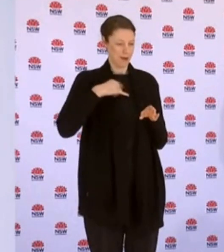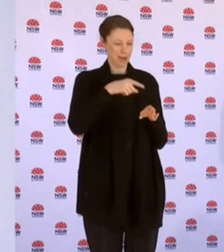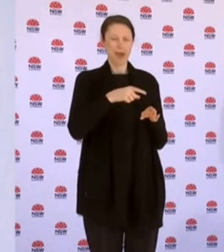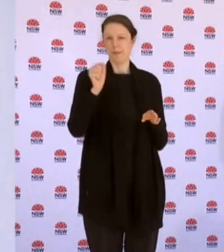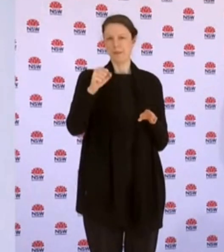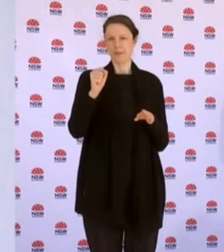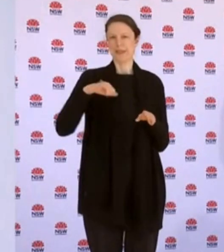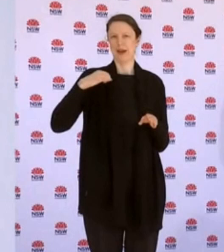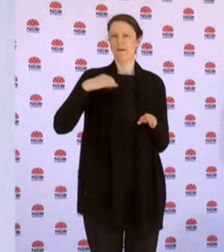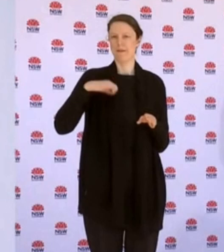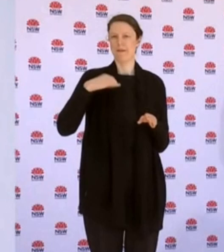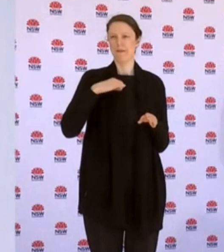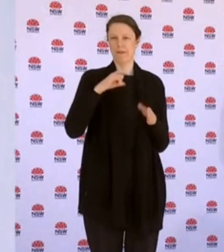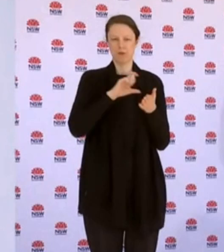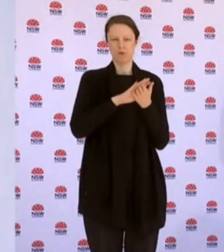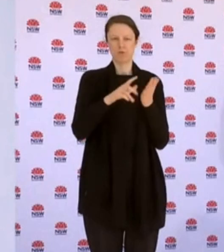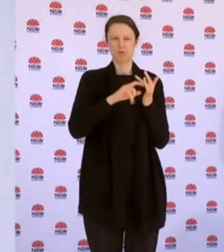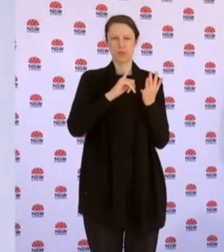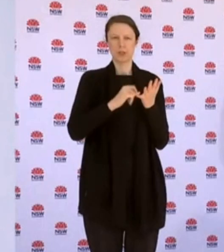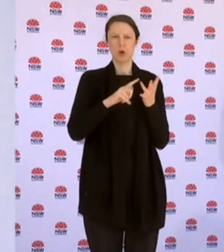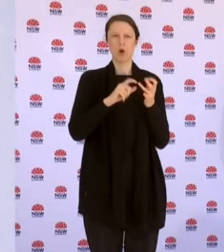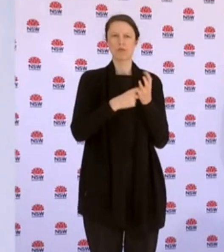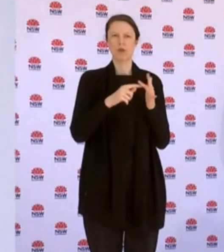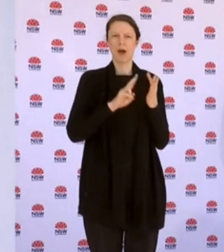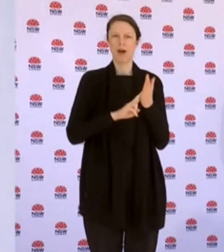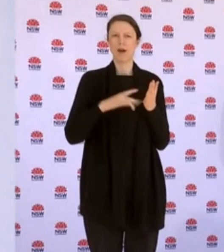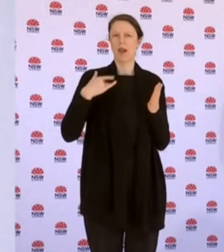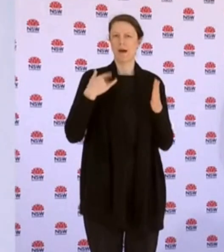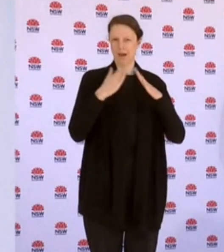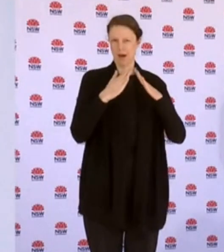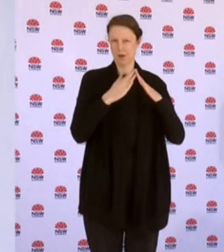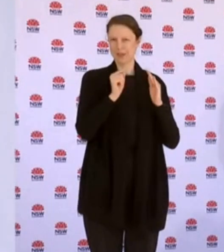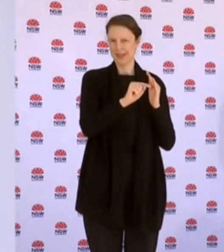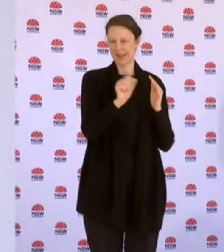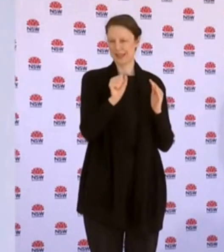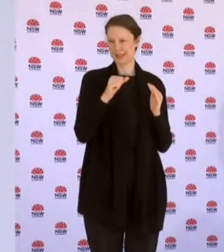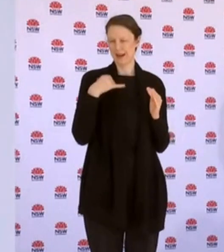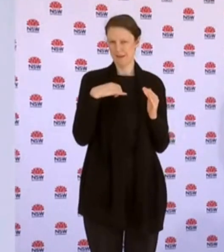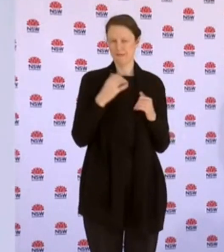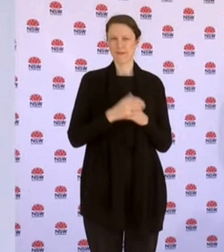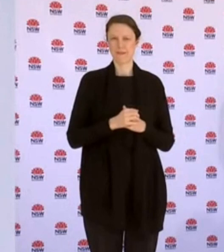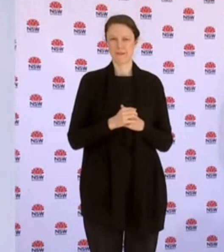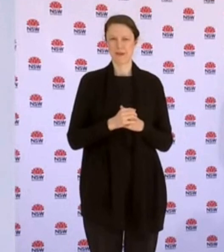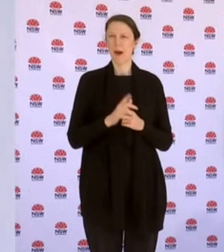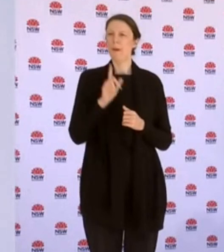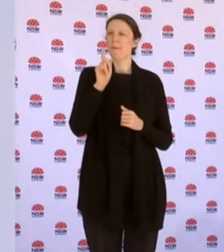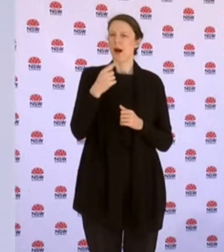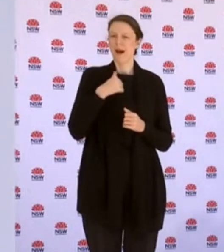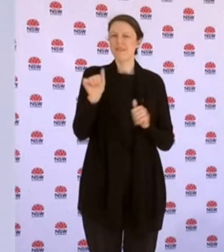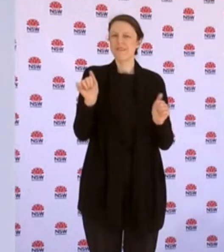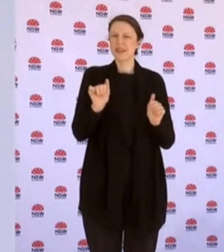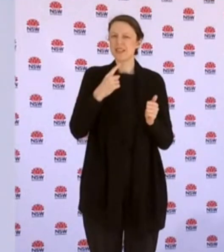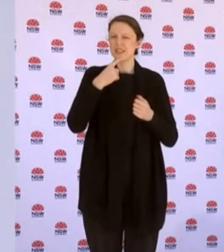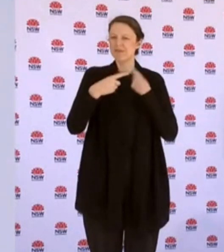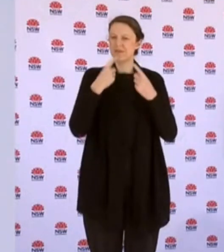worker at Chris O'Brien Lifehouse, and what we're working through, like in all situations, is I think I've discussed with you, sometimes there can